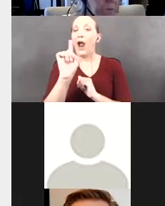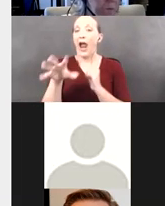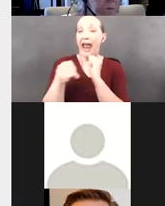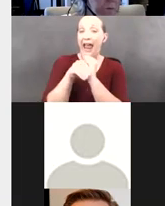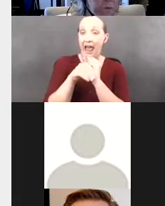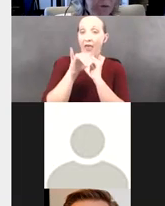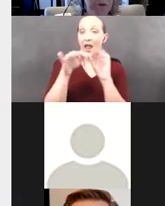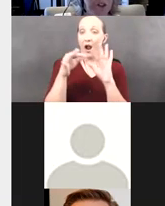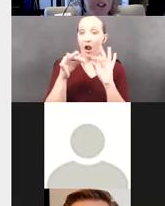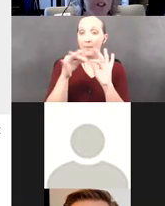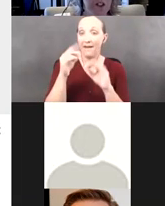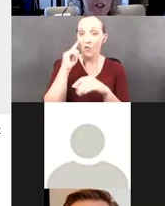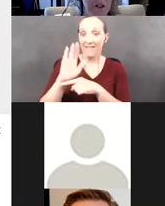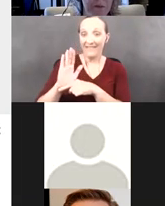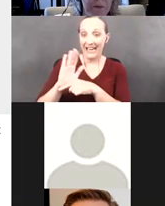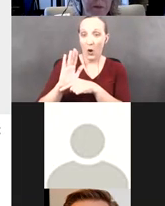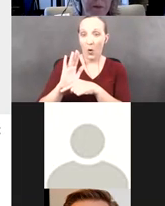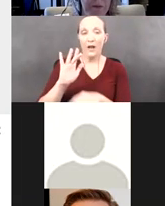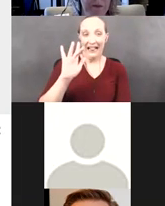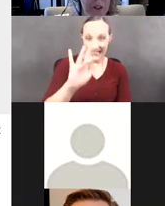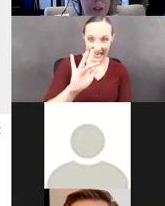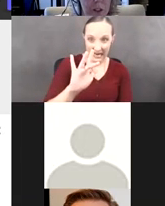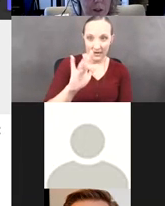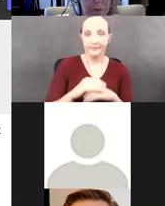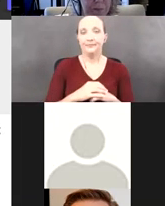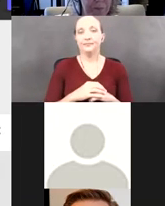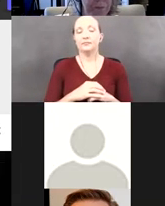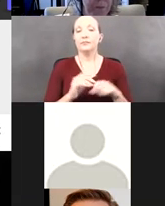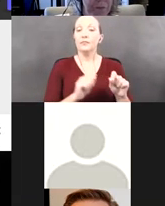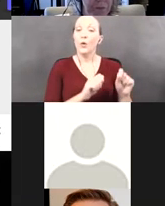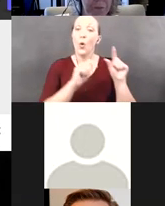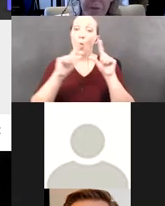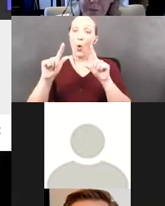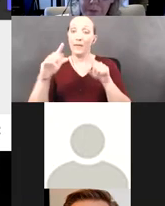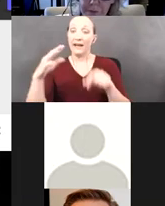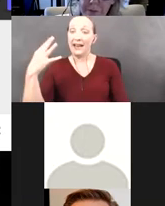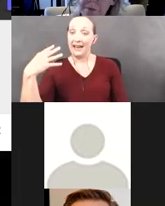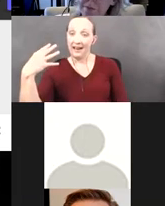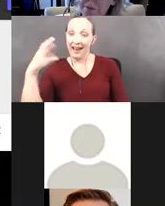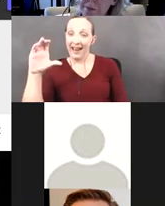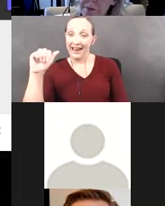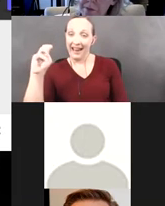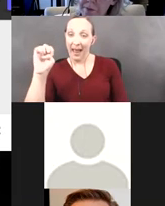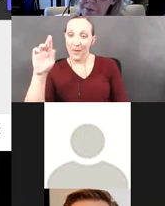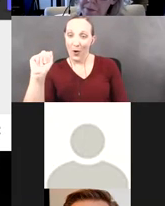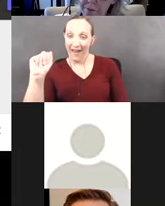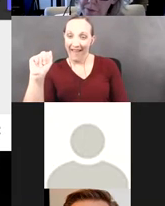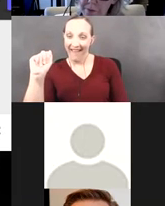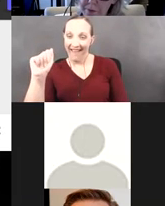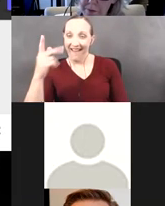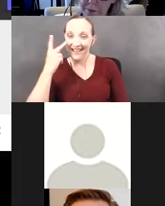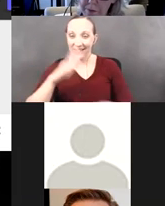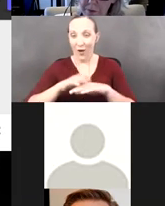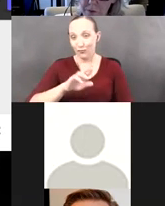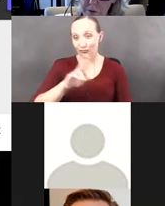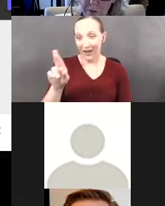on it. comentario y hacer clic. This will open a Esto camera that you will abre then una see cámara on the donde right usted va side a